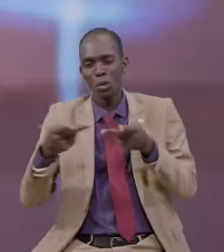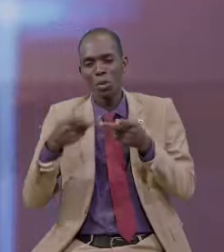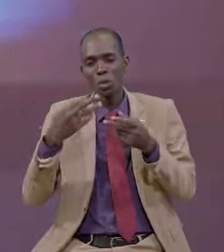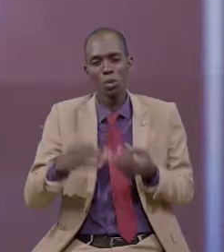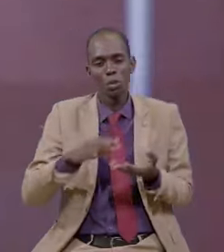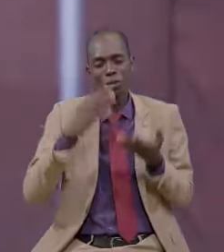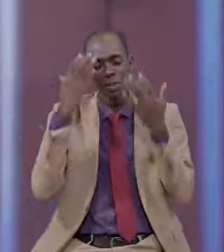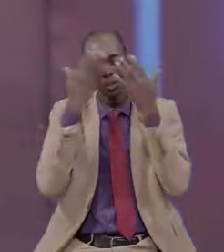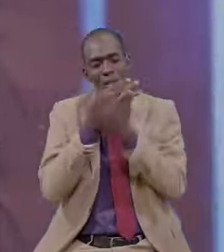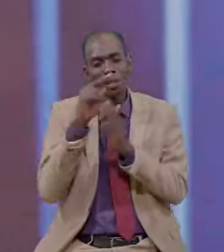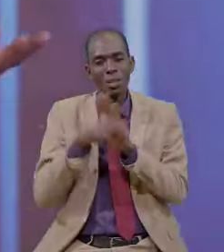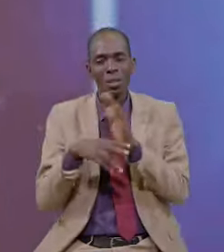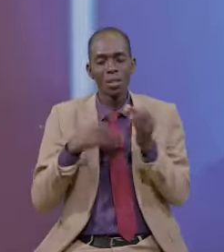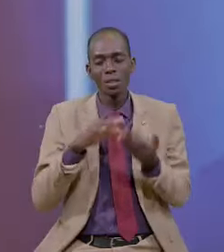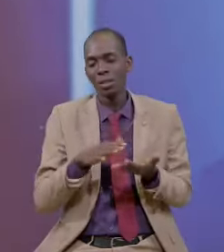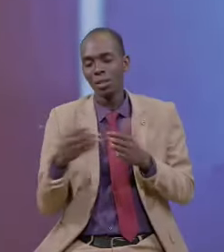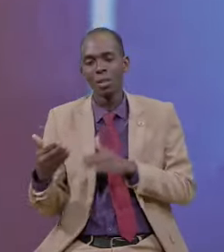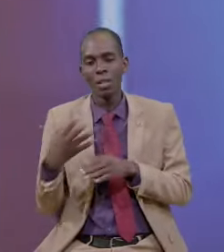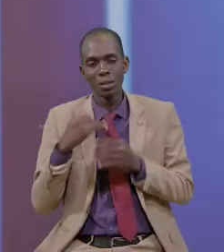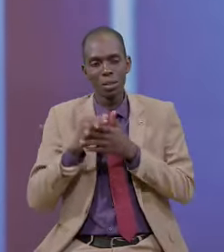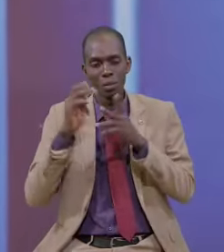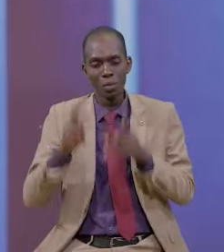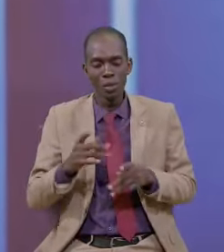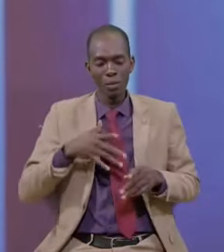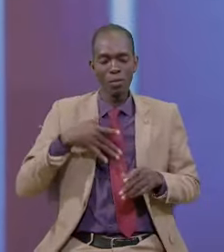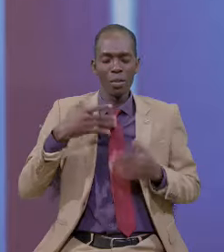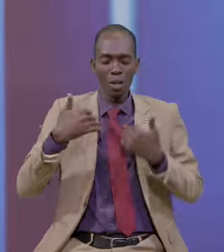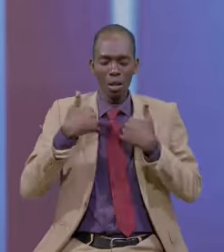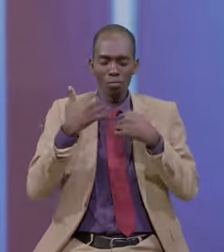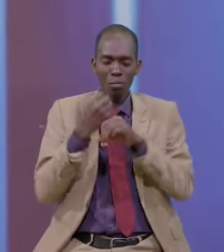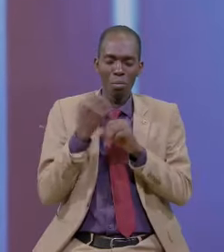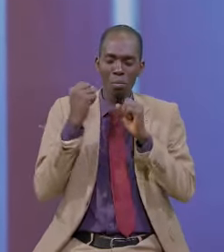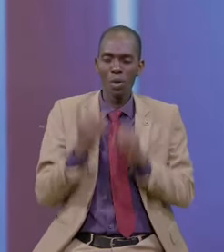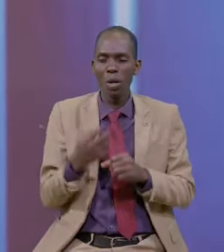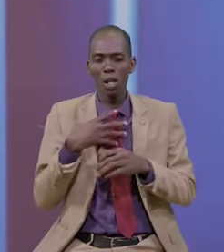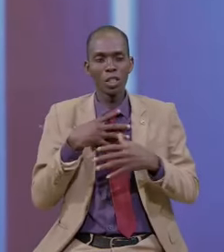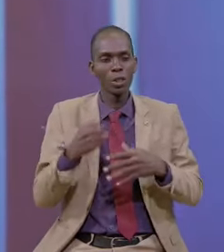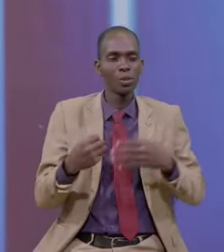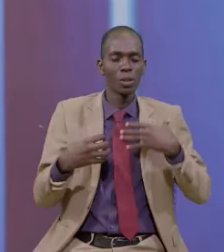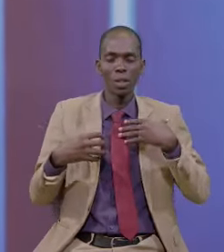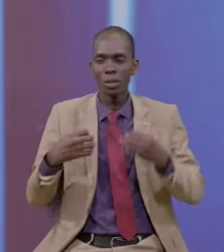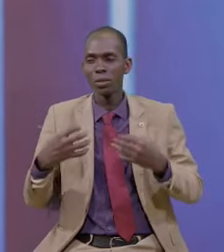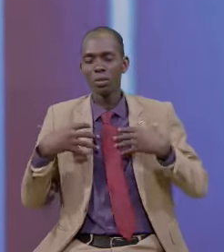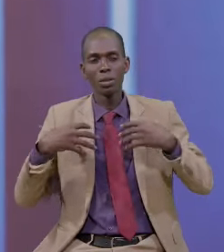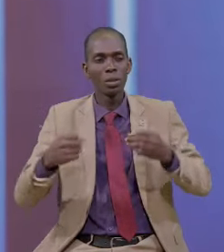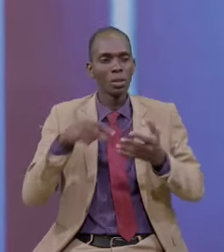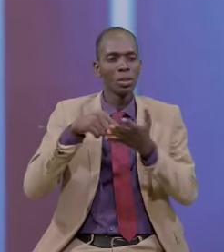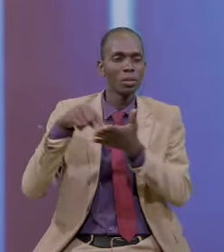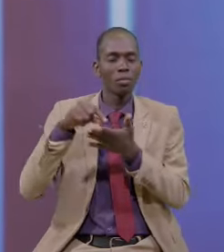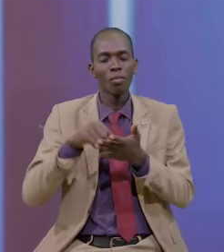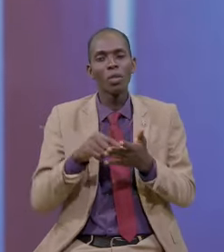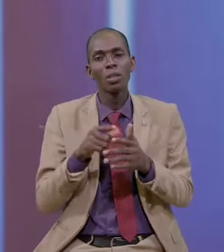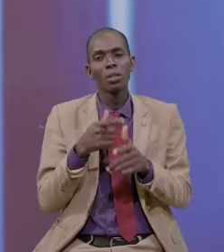out, heals this and heals this, you know what that does for you? It gives you popularity for 50